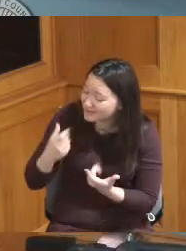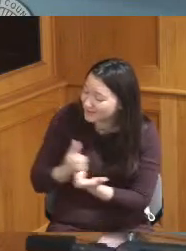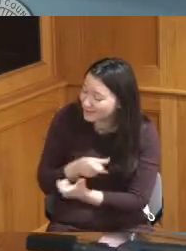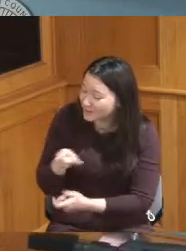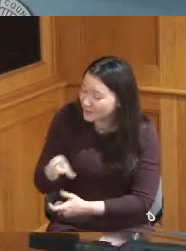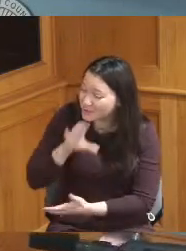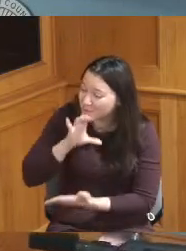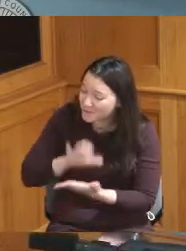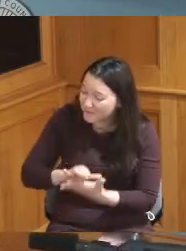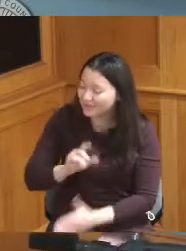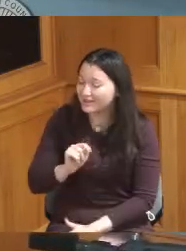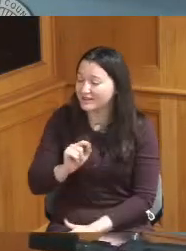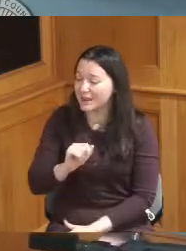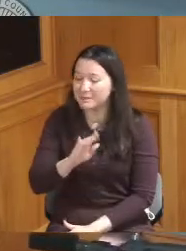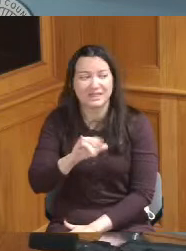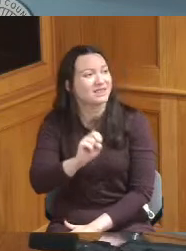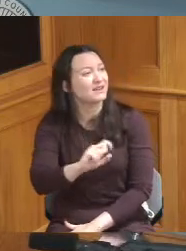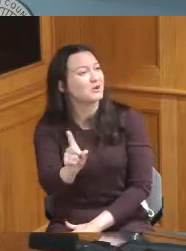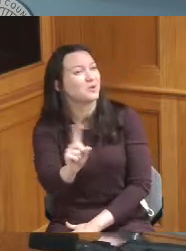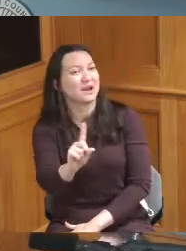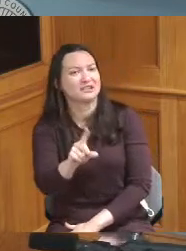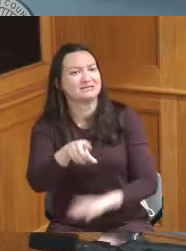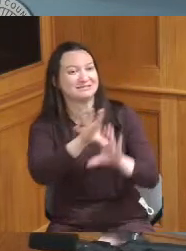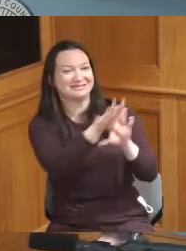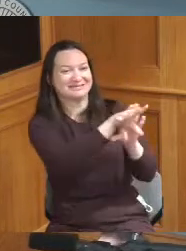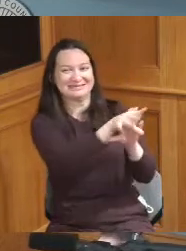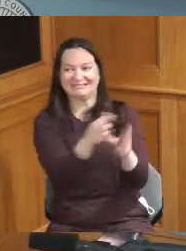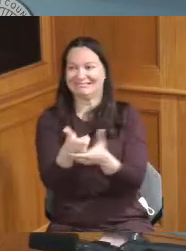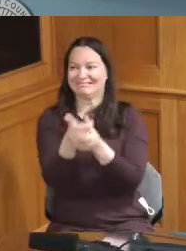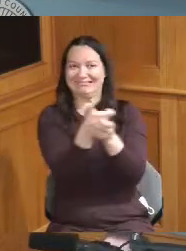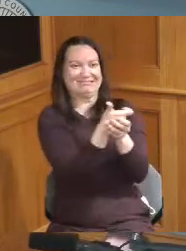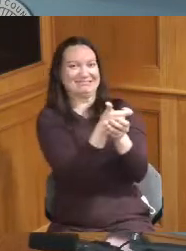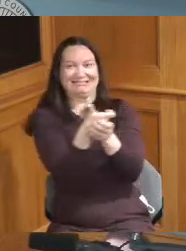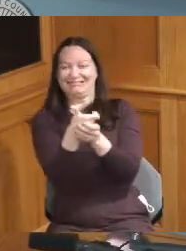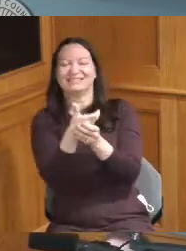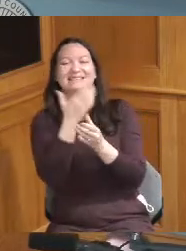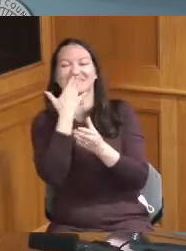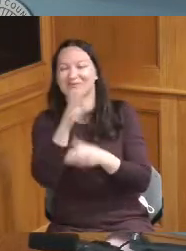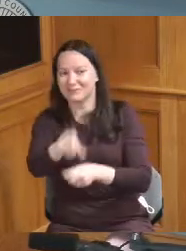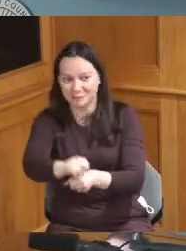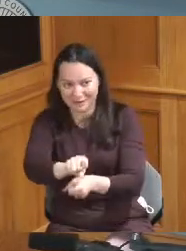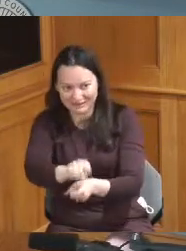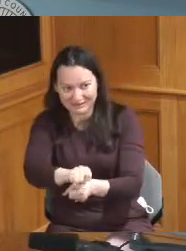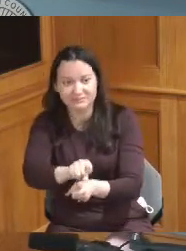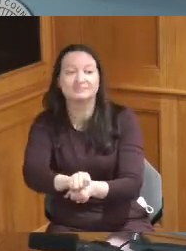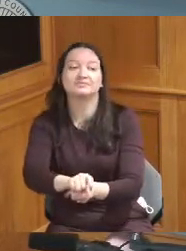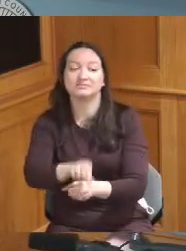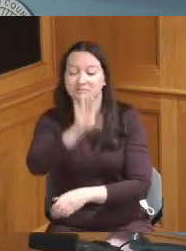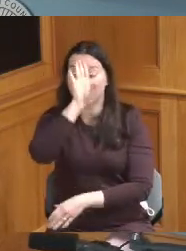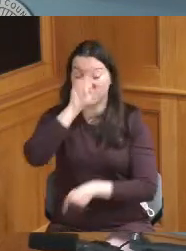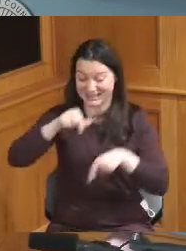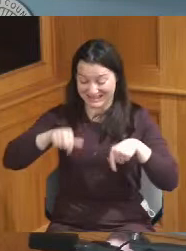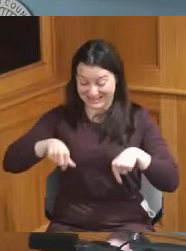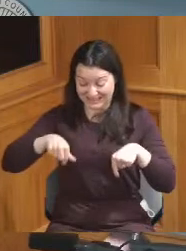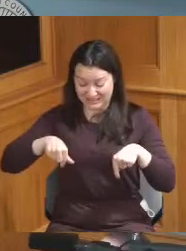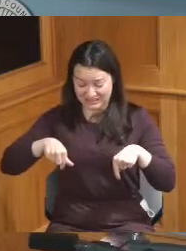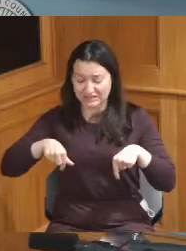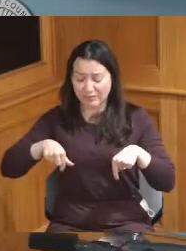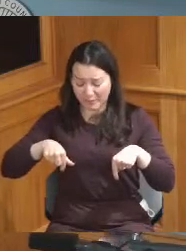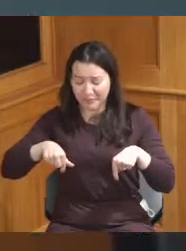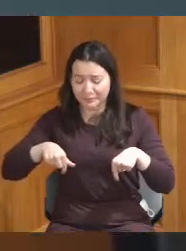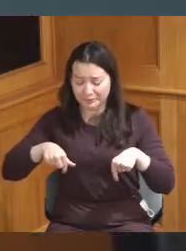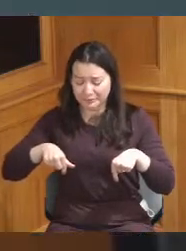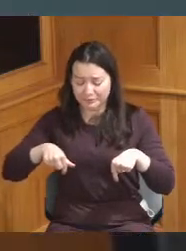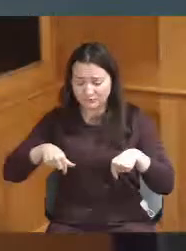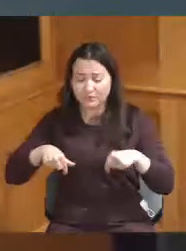wife, Tabitha, where is she at? She's videoing. Thank you for the work that you do, and particularly, like I said, in this, I was able